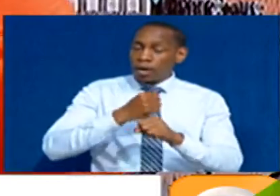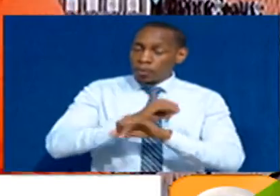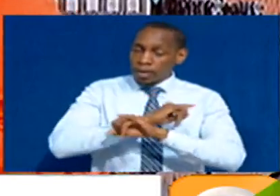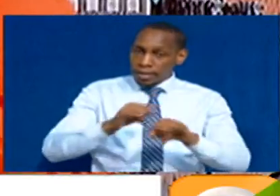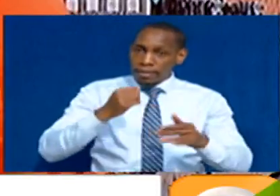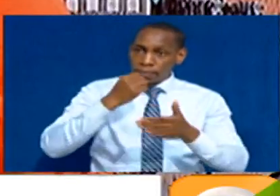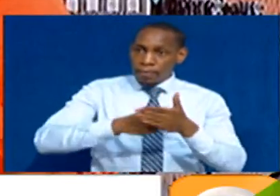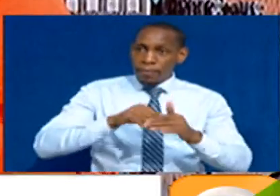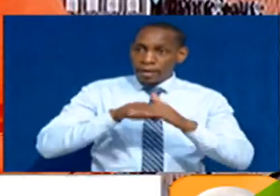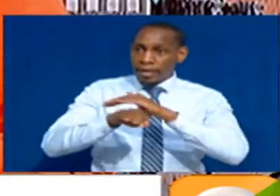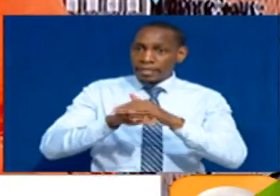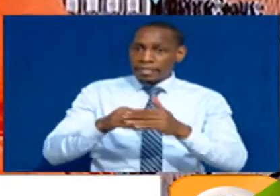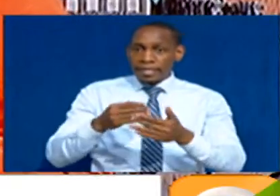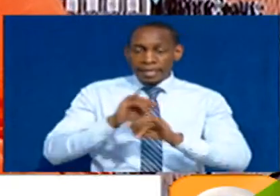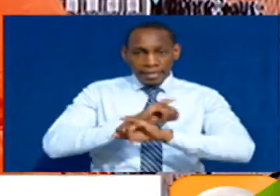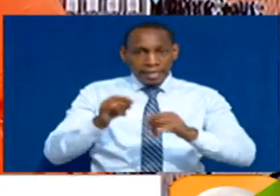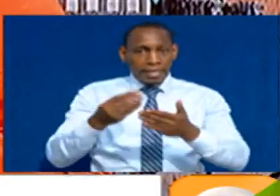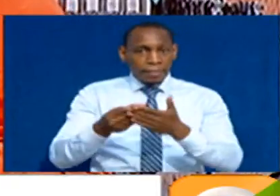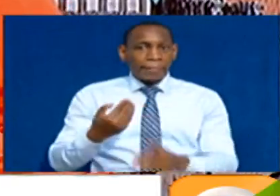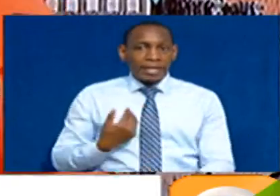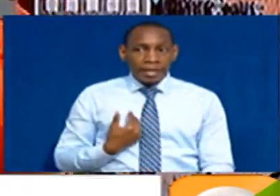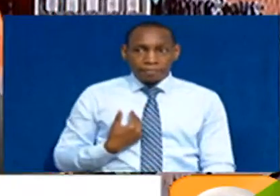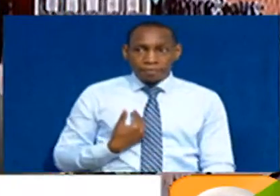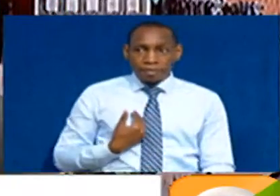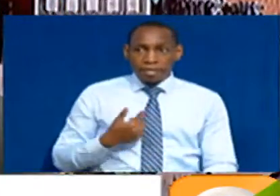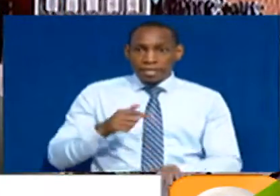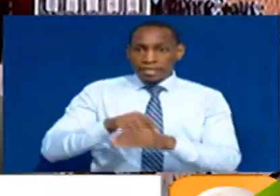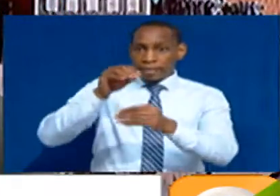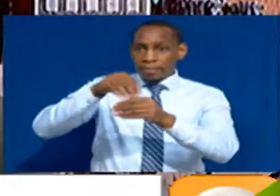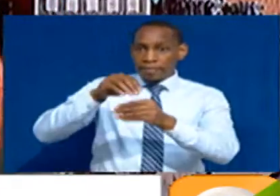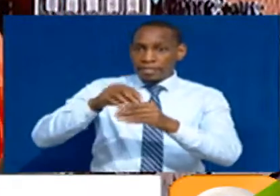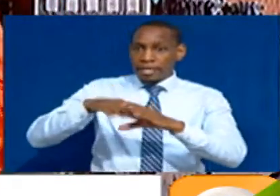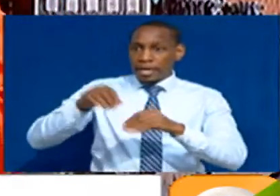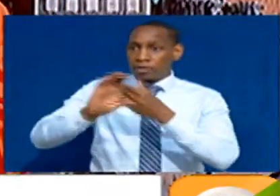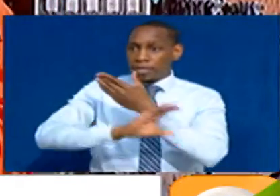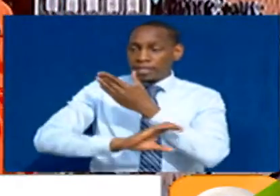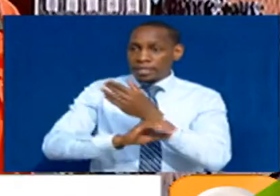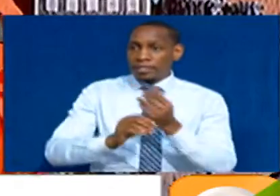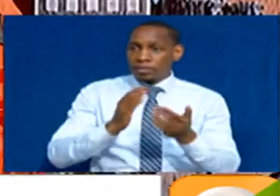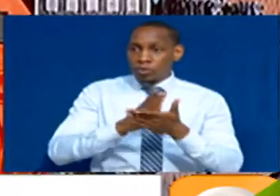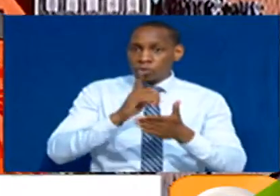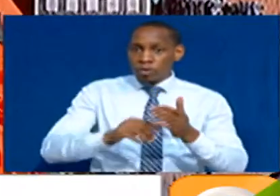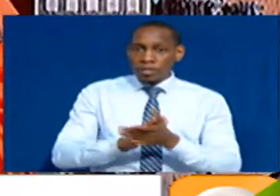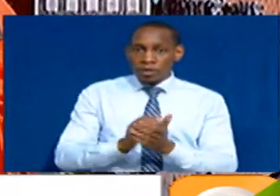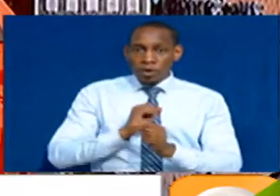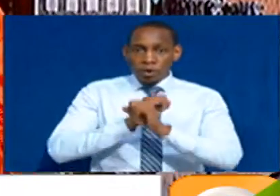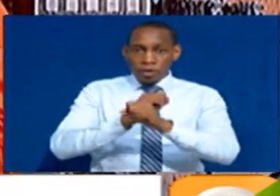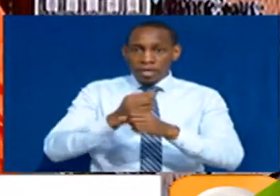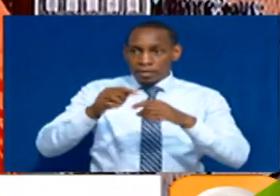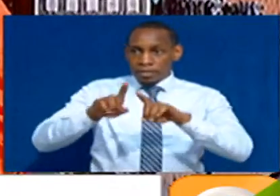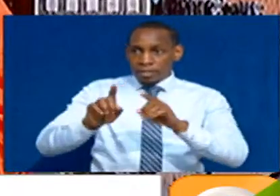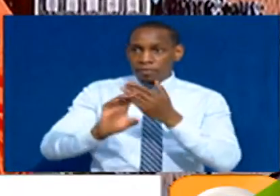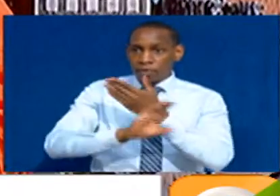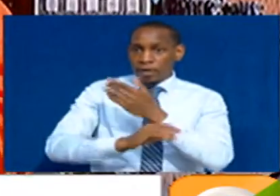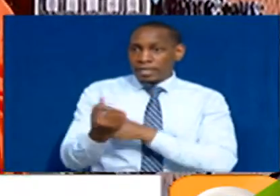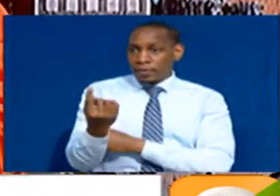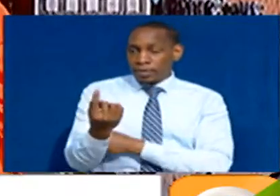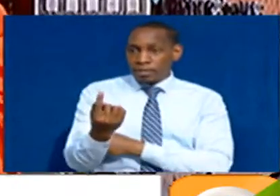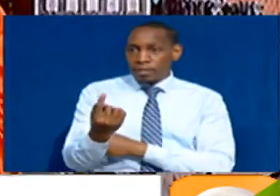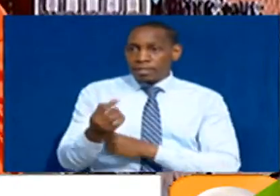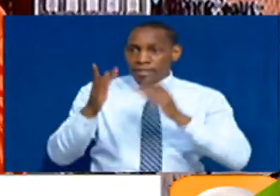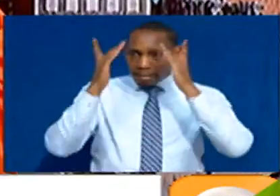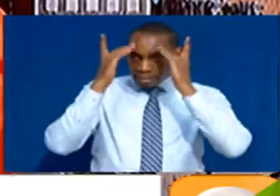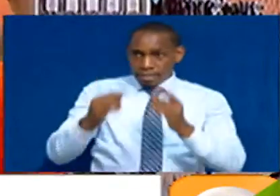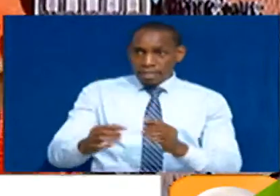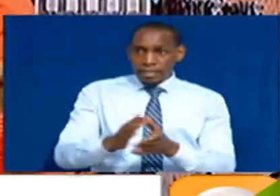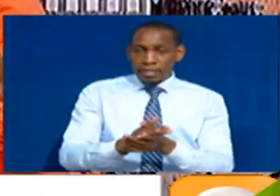you can get access to good money, you know, by investing abroad, you actually secure yourself from one country